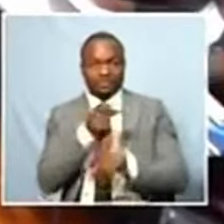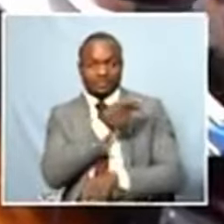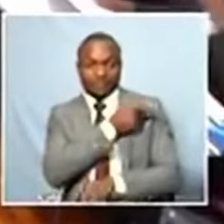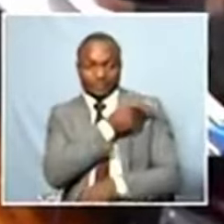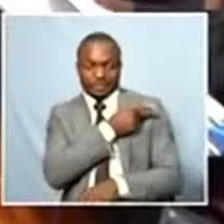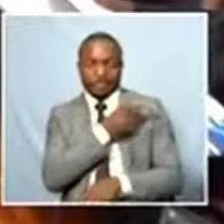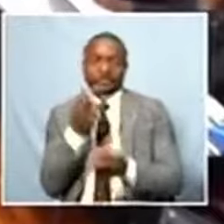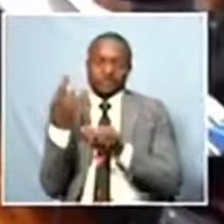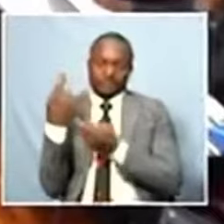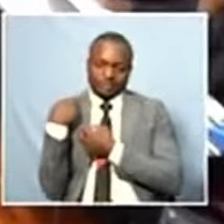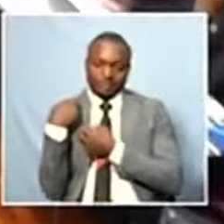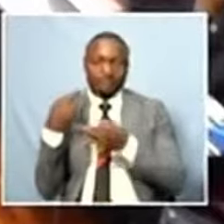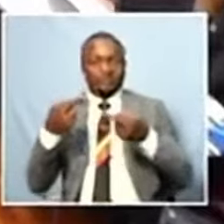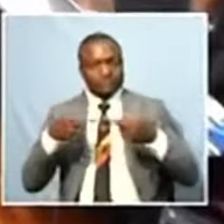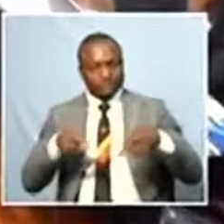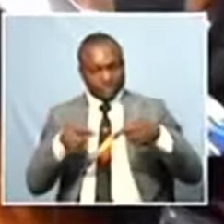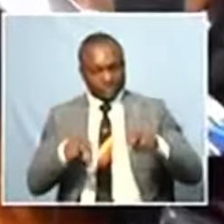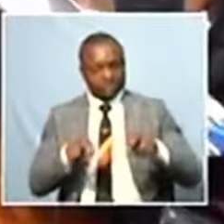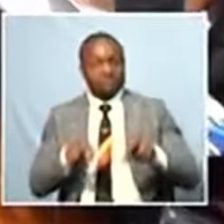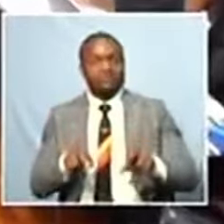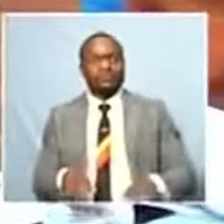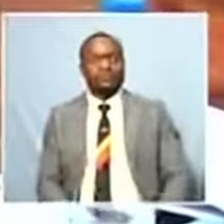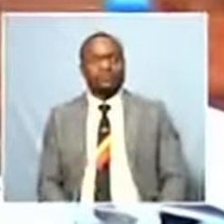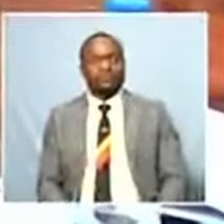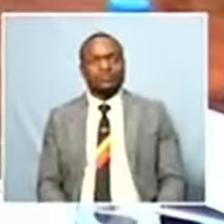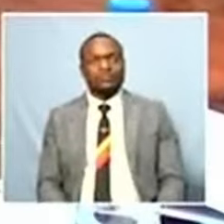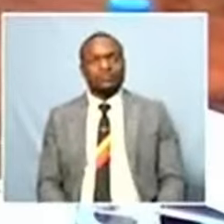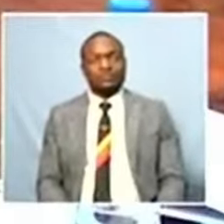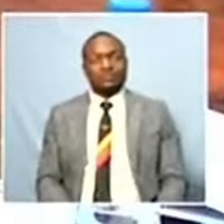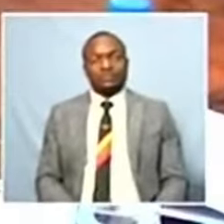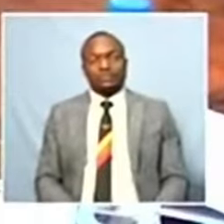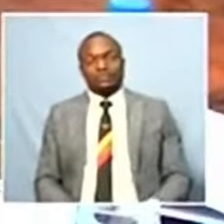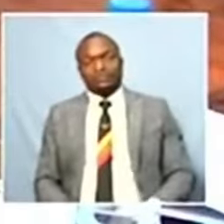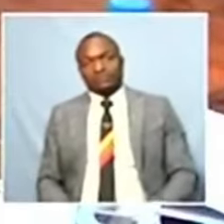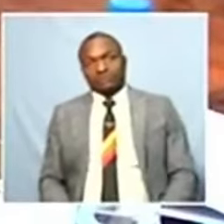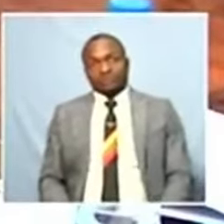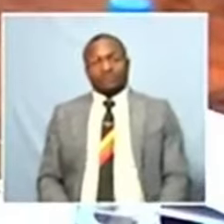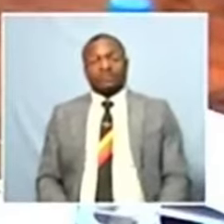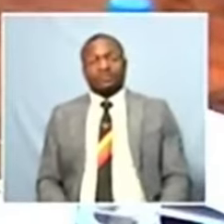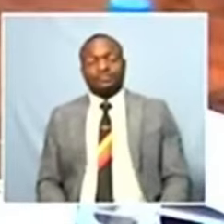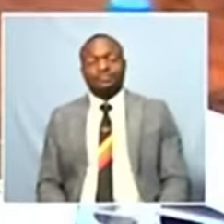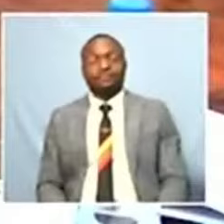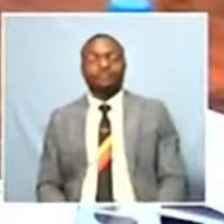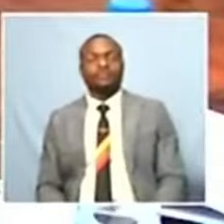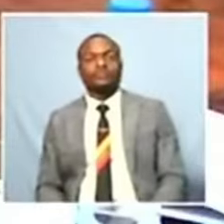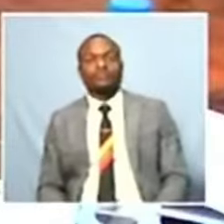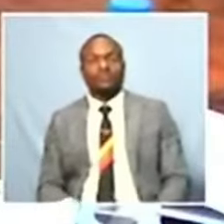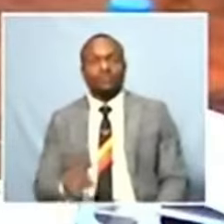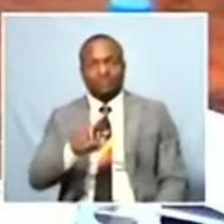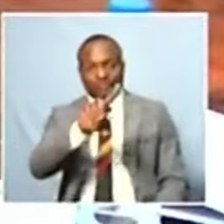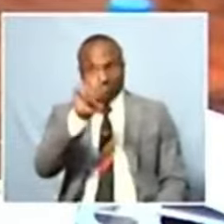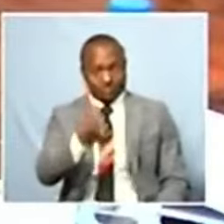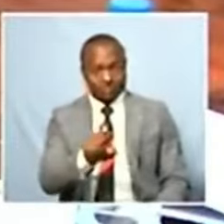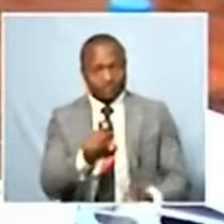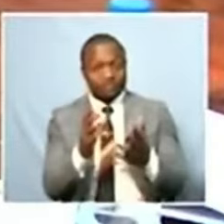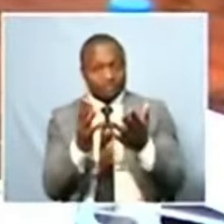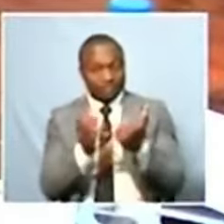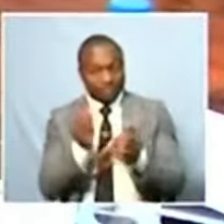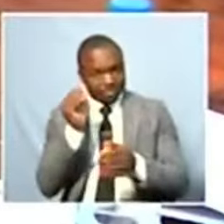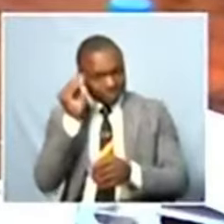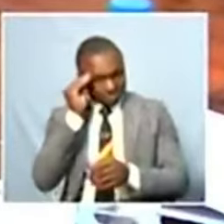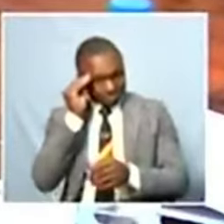charge of research. I'm not saying he should have done that, but in a nutshell, the question which we want to find out